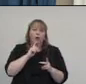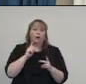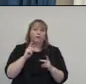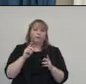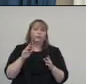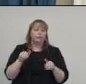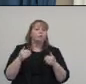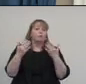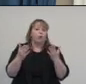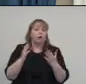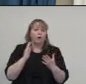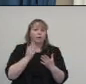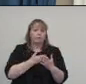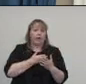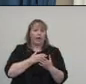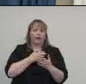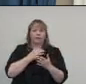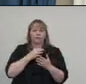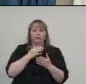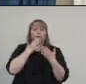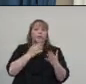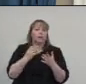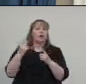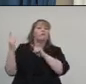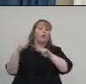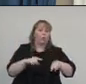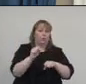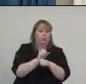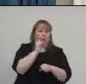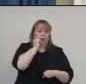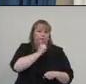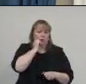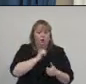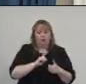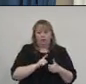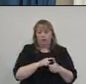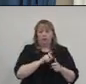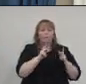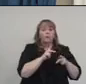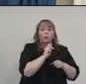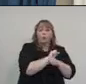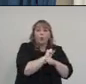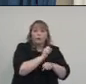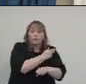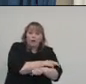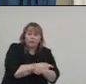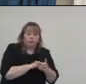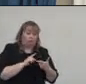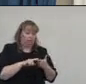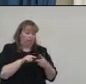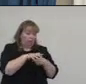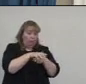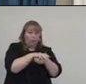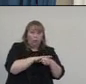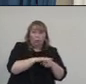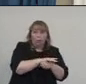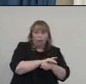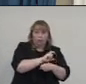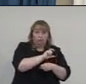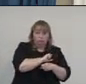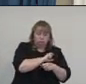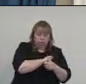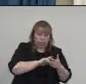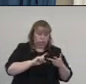evening. They're taking restrictions. I'm counting on the Restaurant Association will hopefully provide us with some guidance, what they feel is